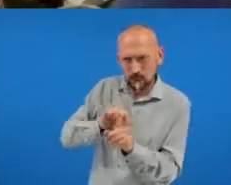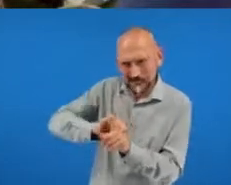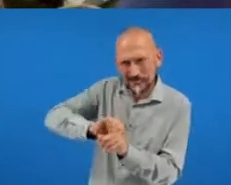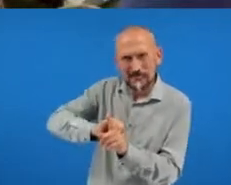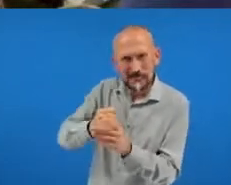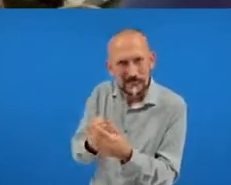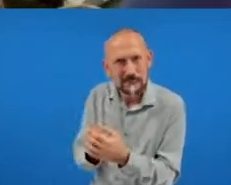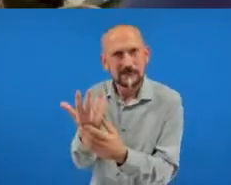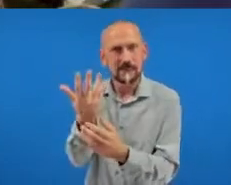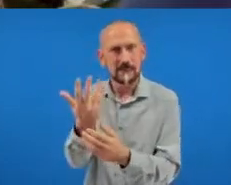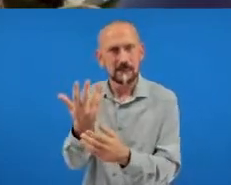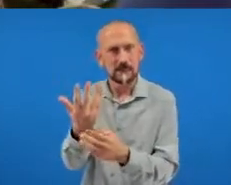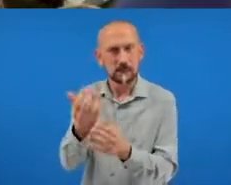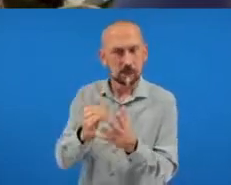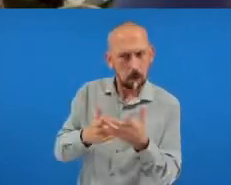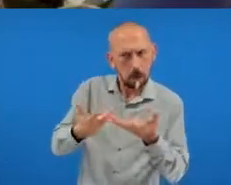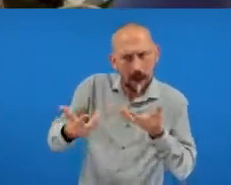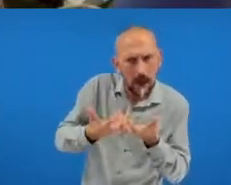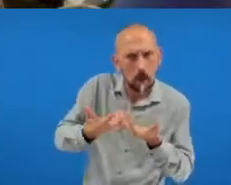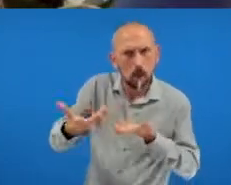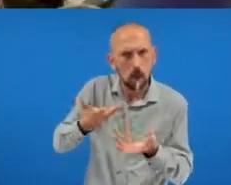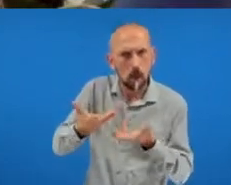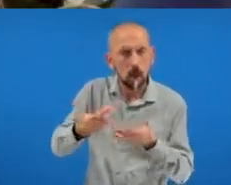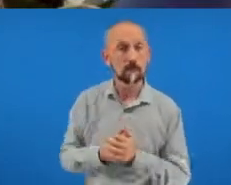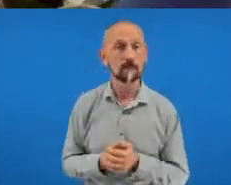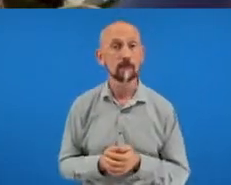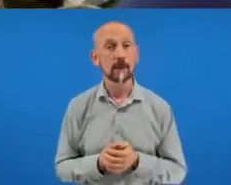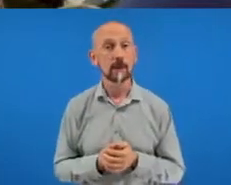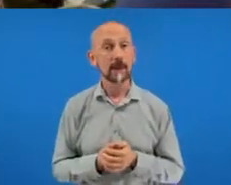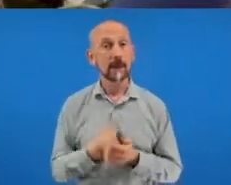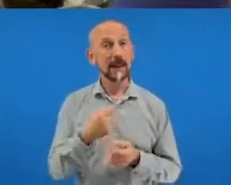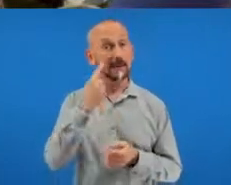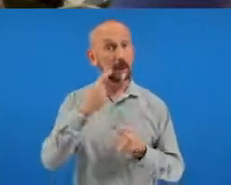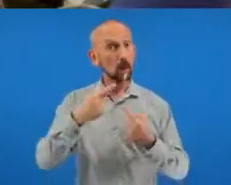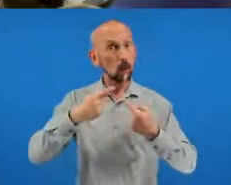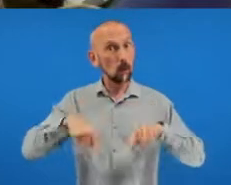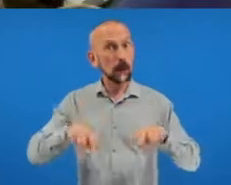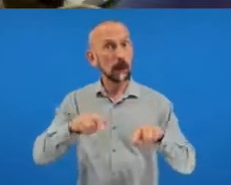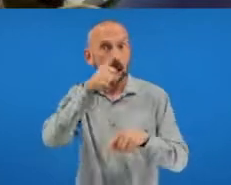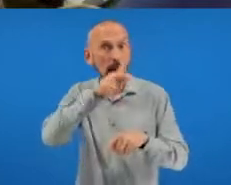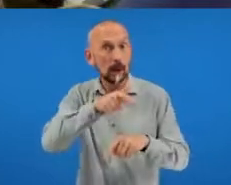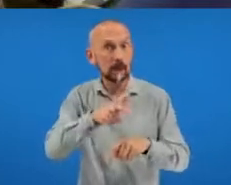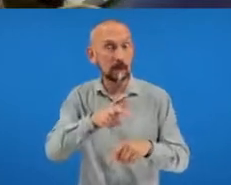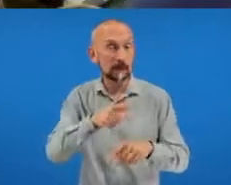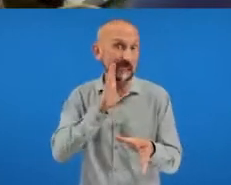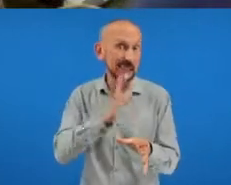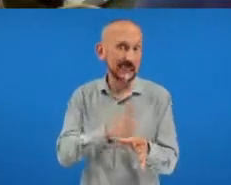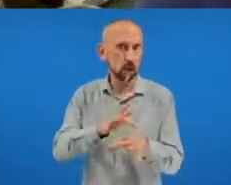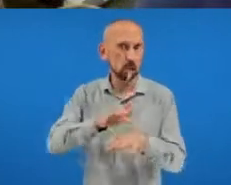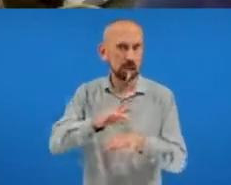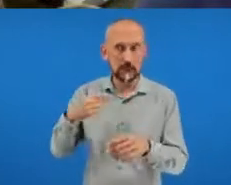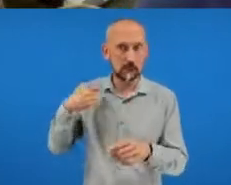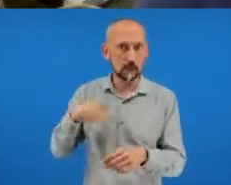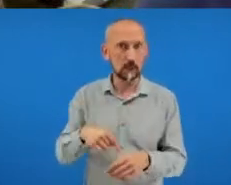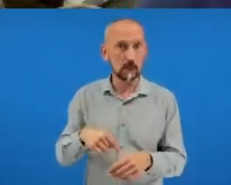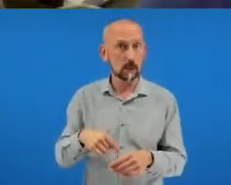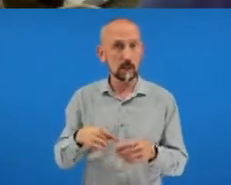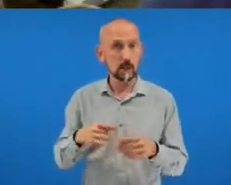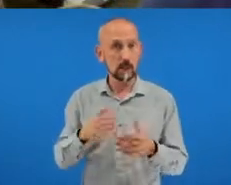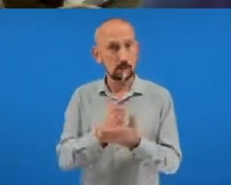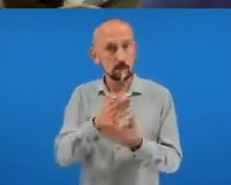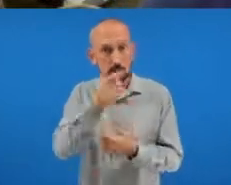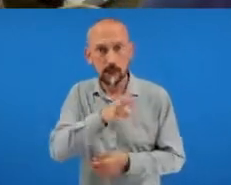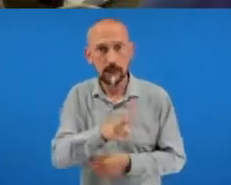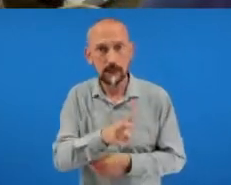So what shall we do about that? And I think we're very lucky as a psychology profession across the board. And I'm